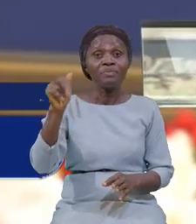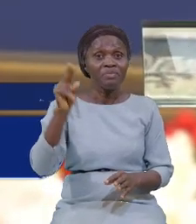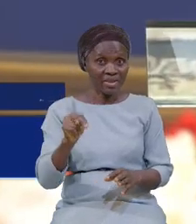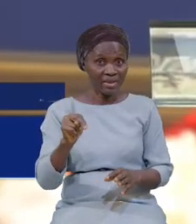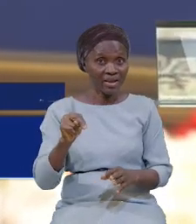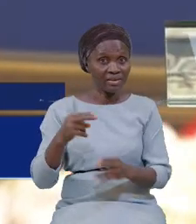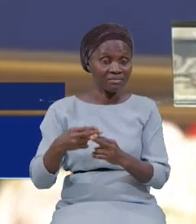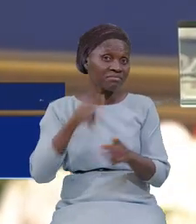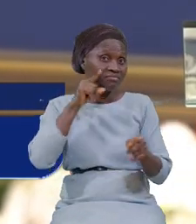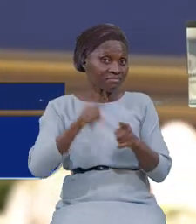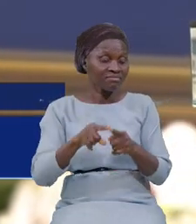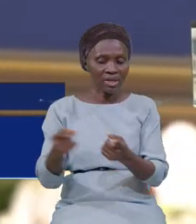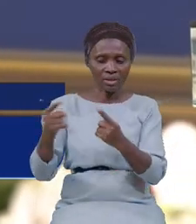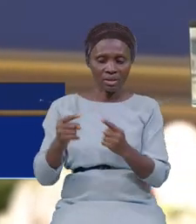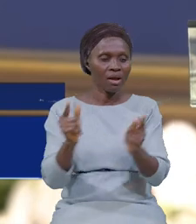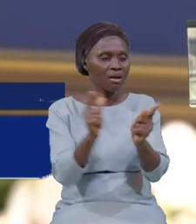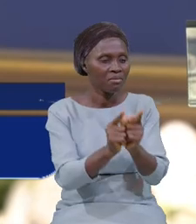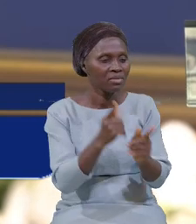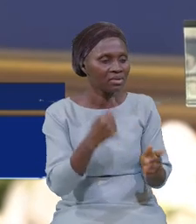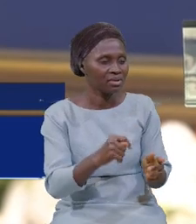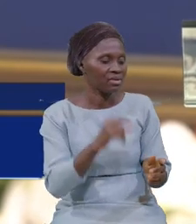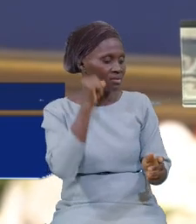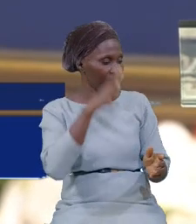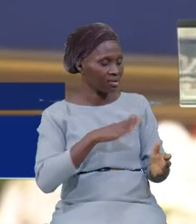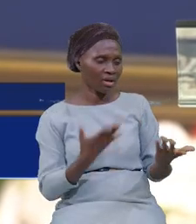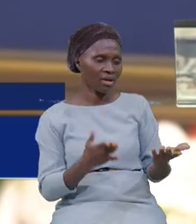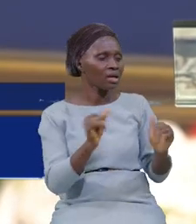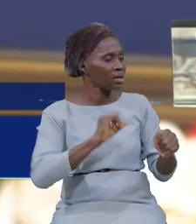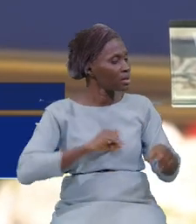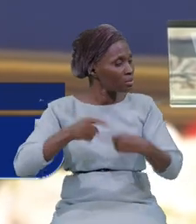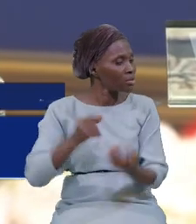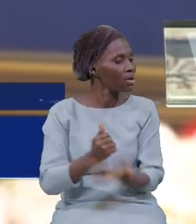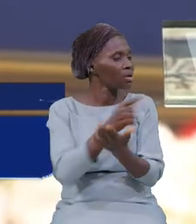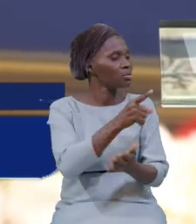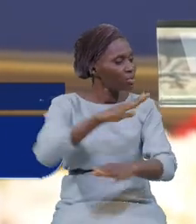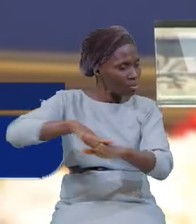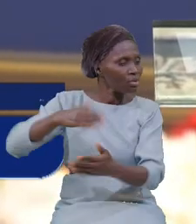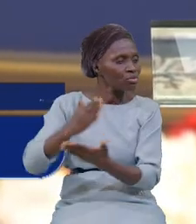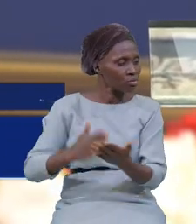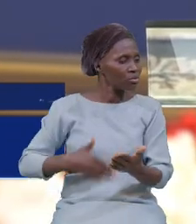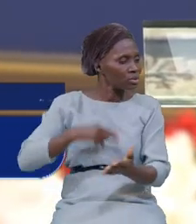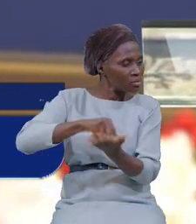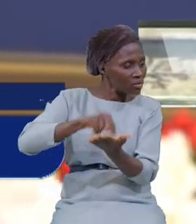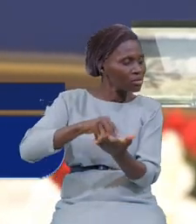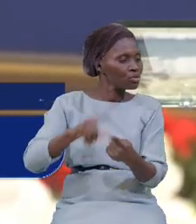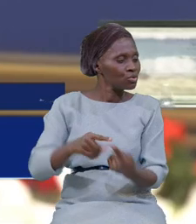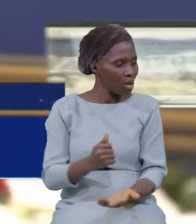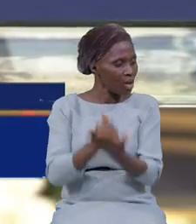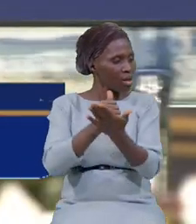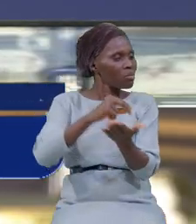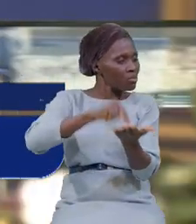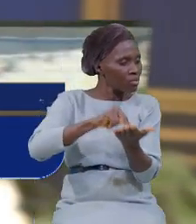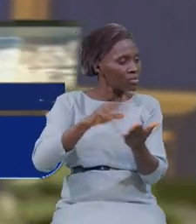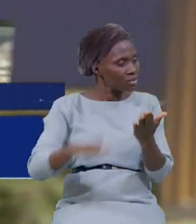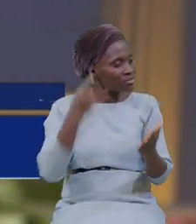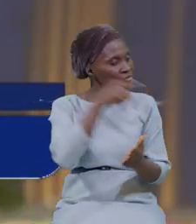I go and get somebody for you to take care to nurse the child for you?" And she said